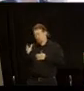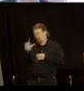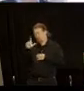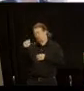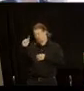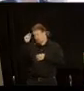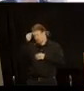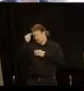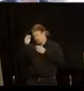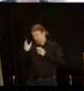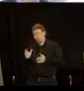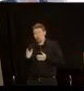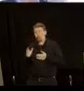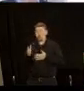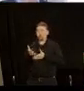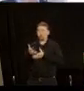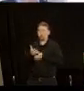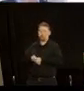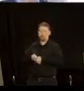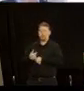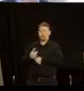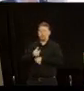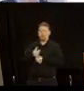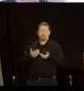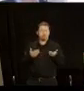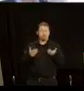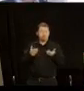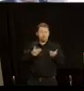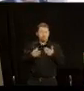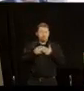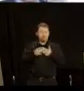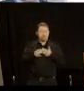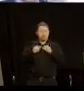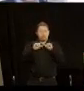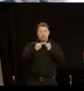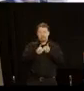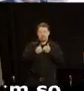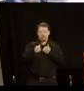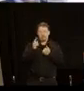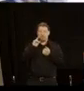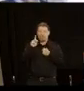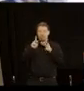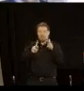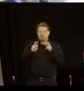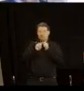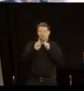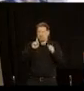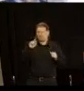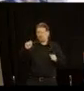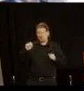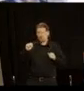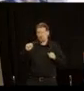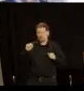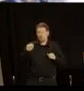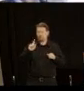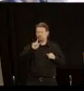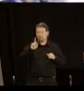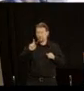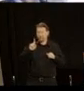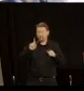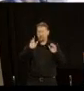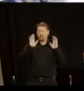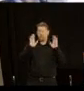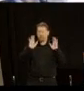trust they've placed in me to serve and lead the Agency for Persons with Disabilities, to serve such an incredible and